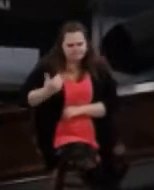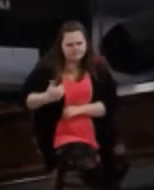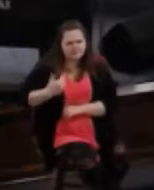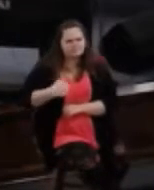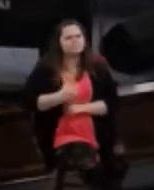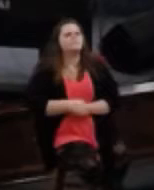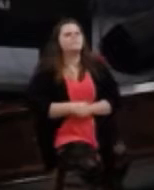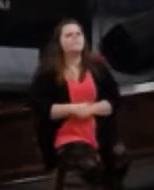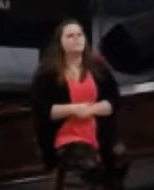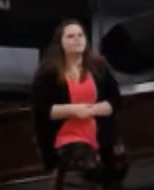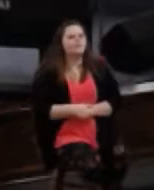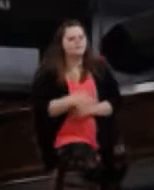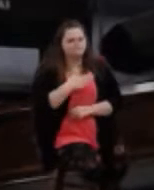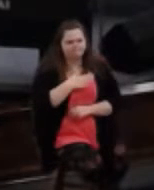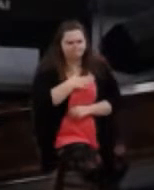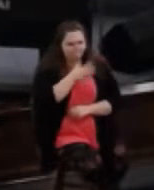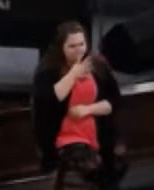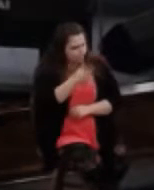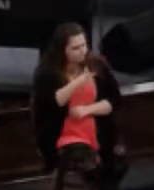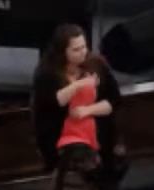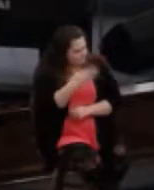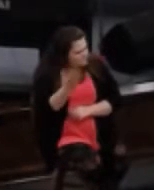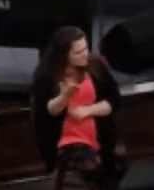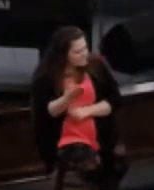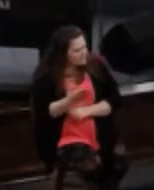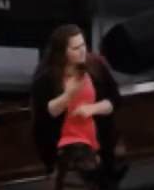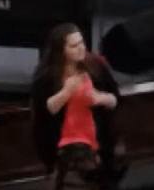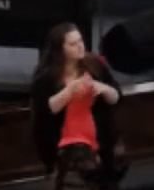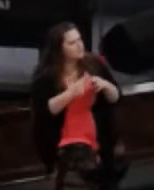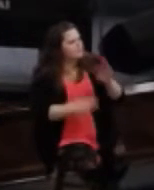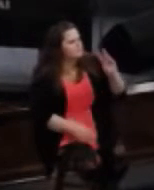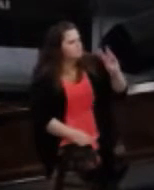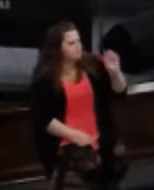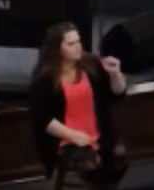my grandmother died. Her name was Wanda.